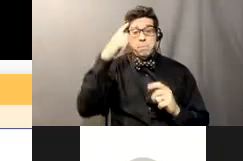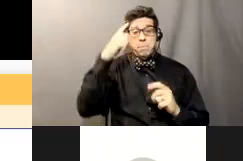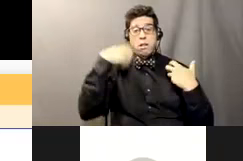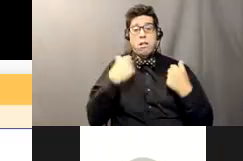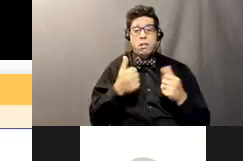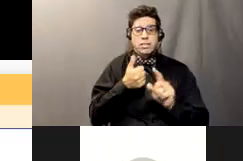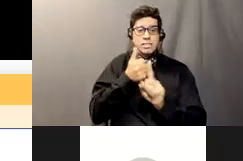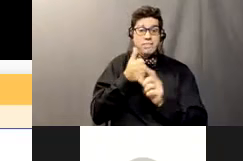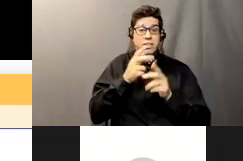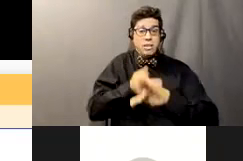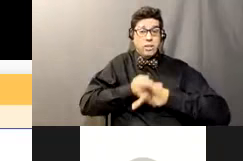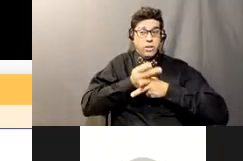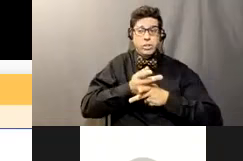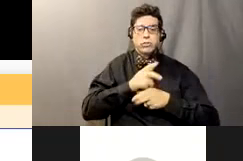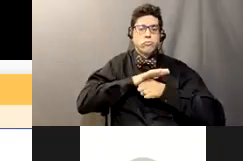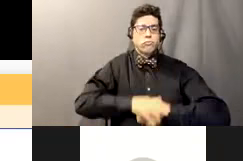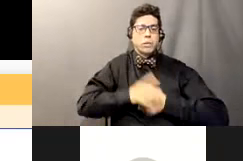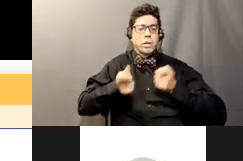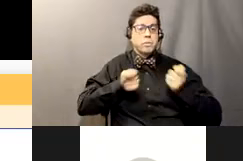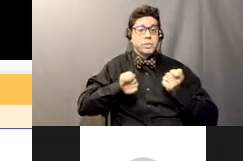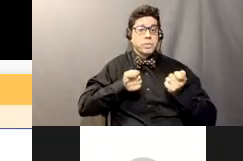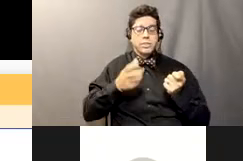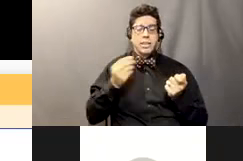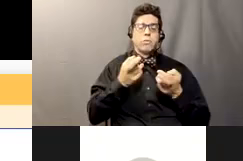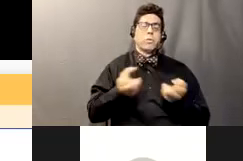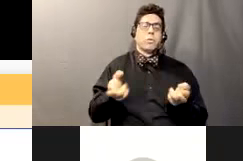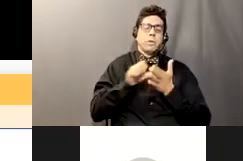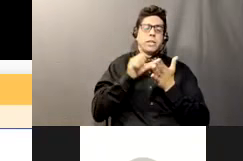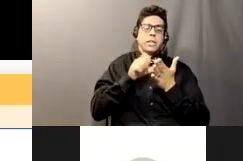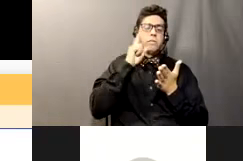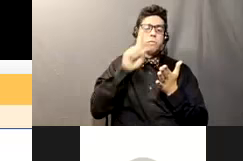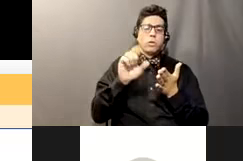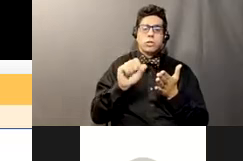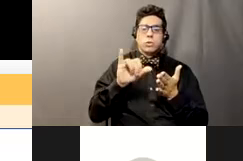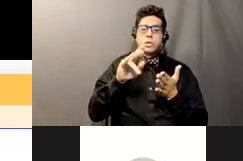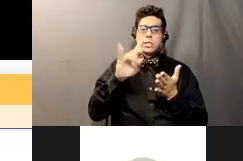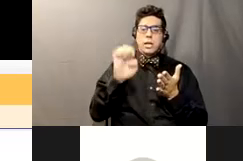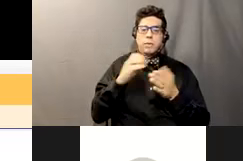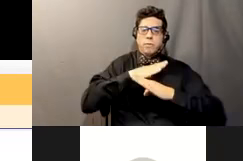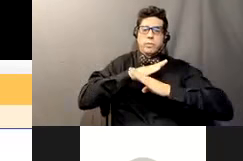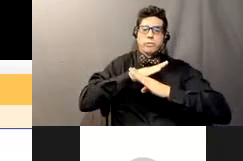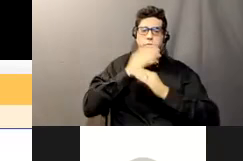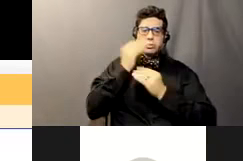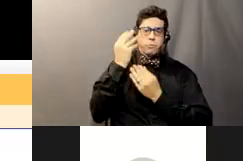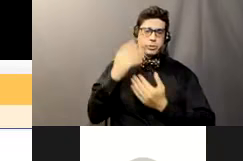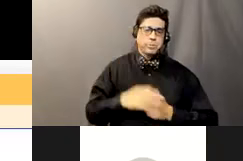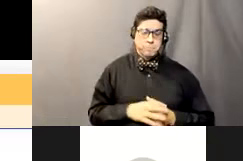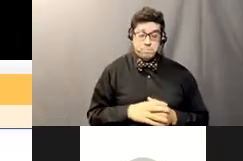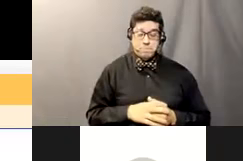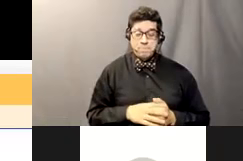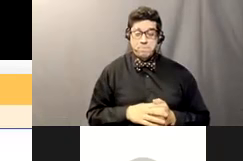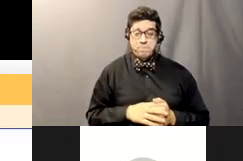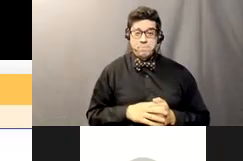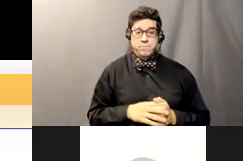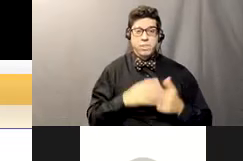and wellness, stress management, and also a resource page for suicide prevention information. So all the materials can